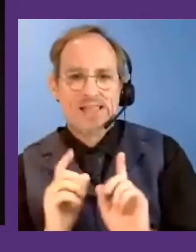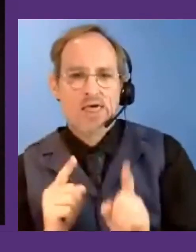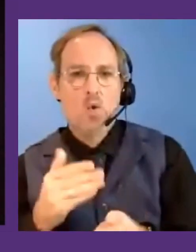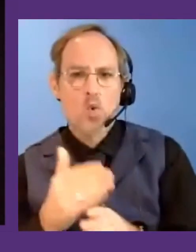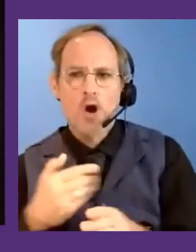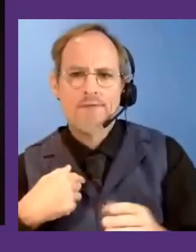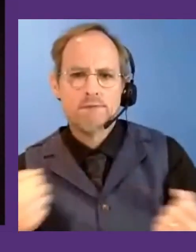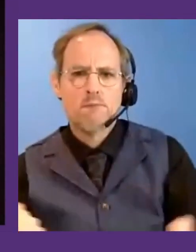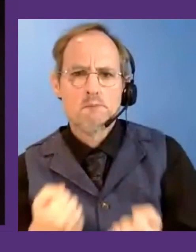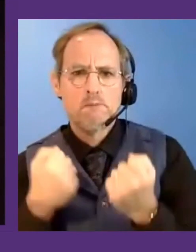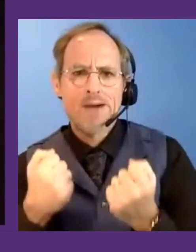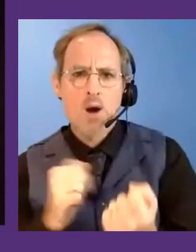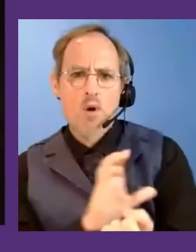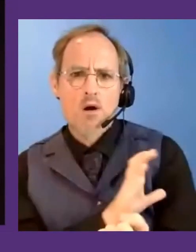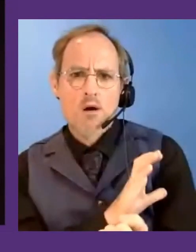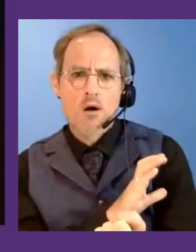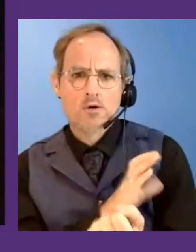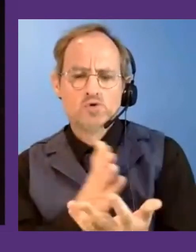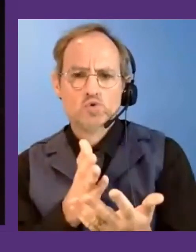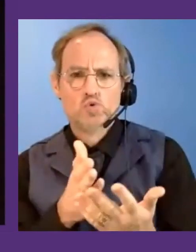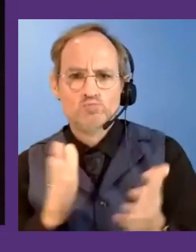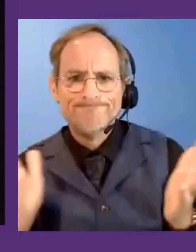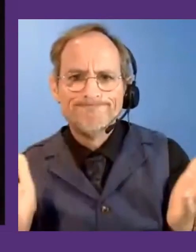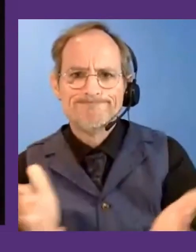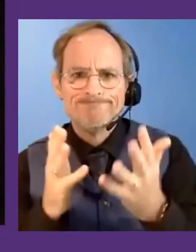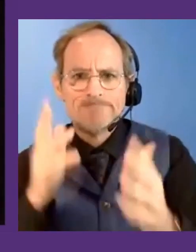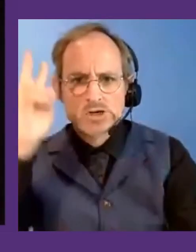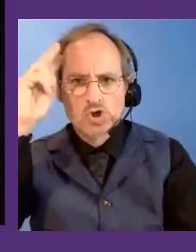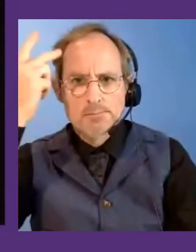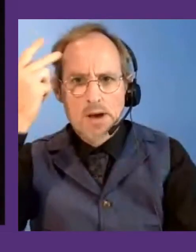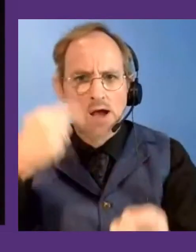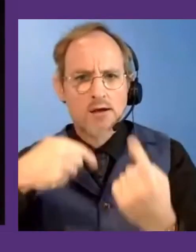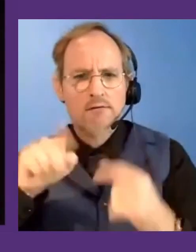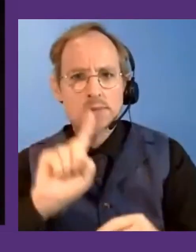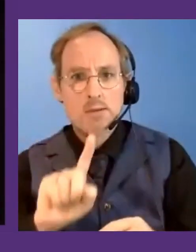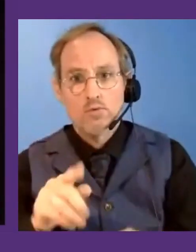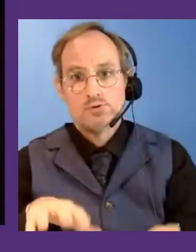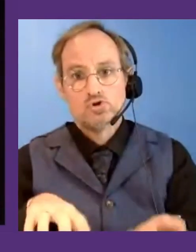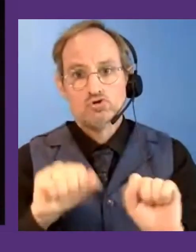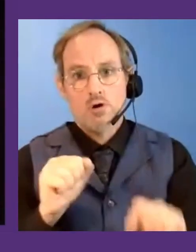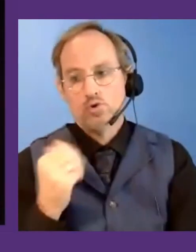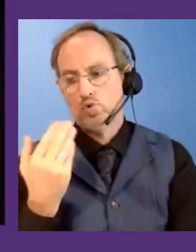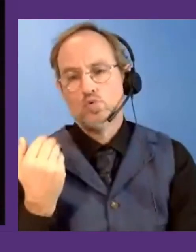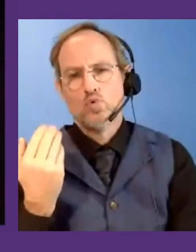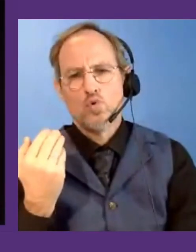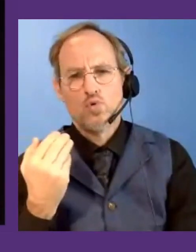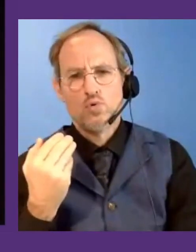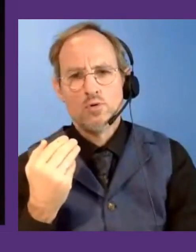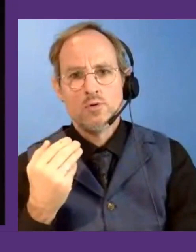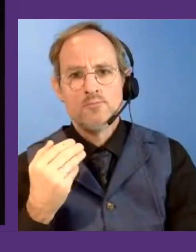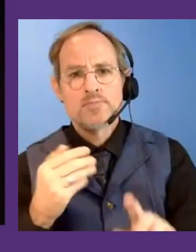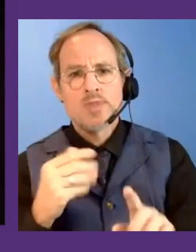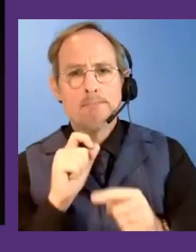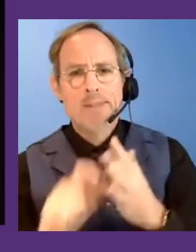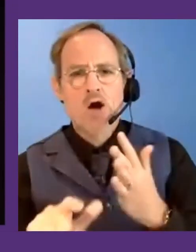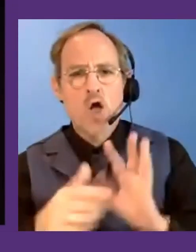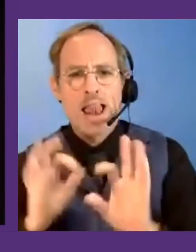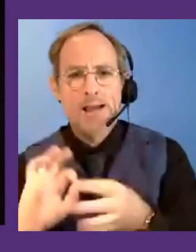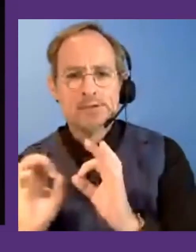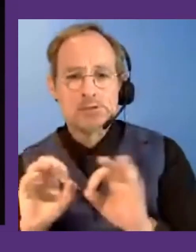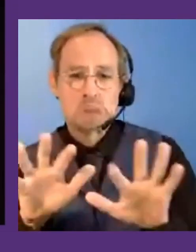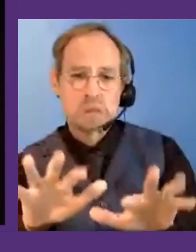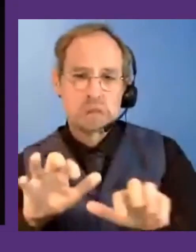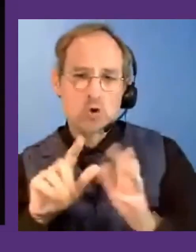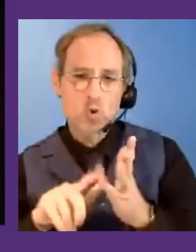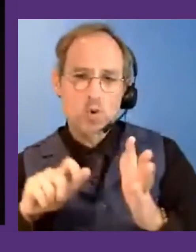to change people's minds. So, since we've started doing the Paralympics, 84% of Paralympics viewers in the UK said